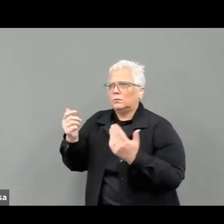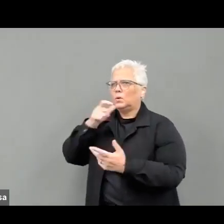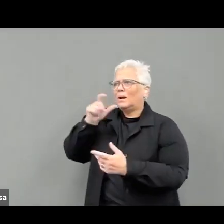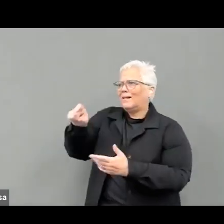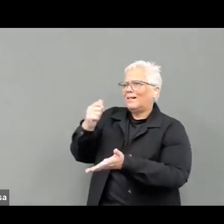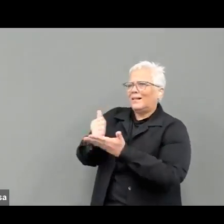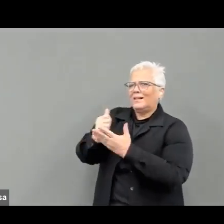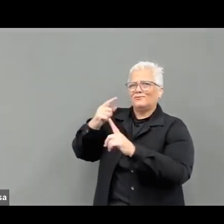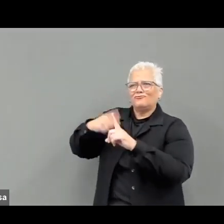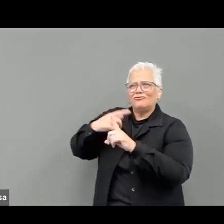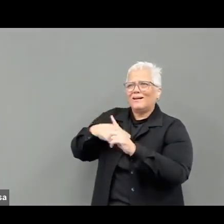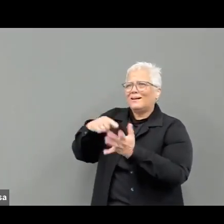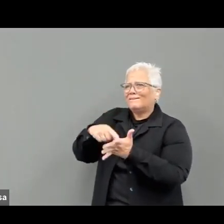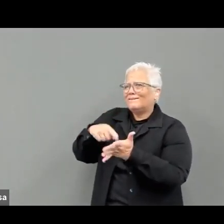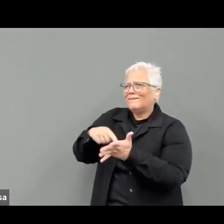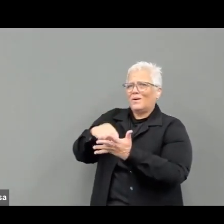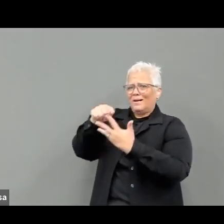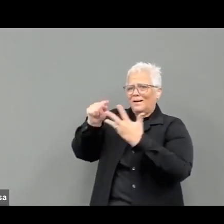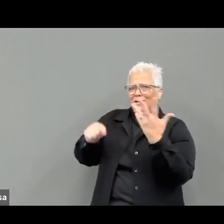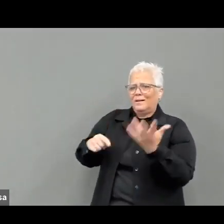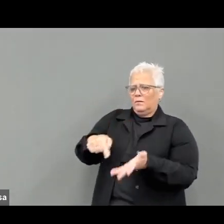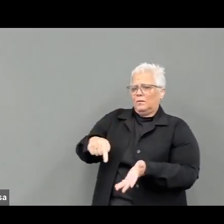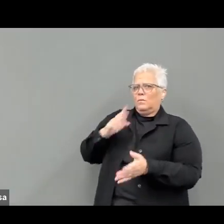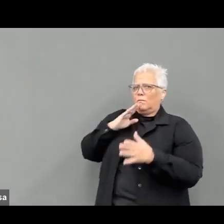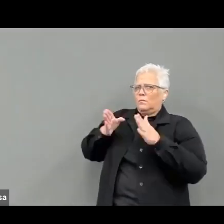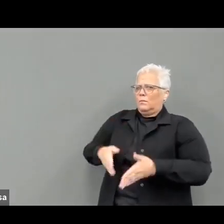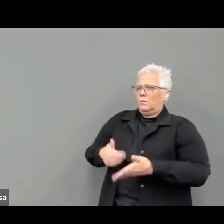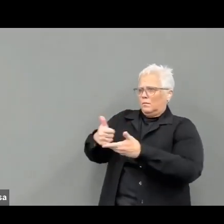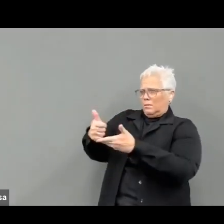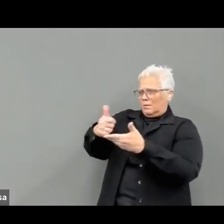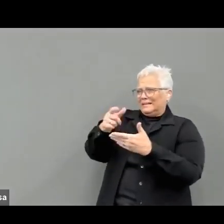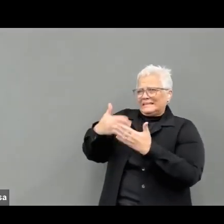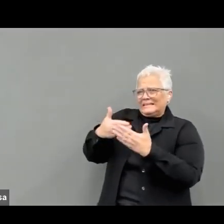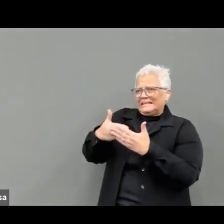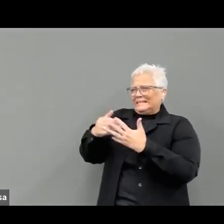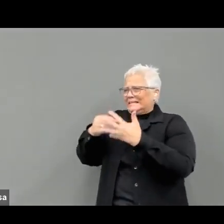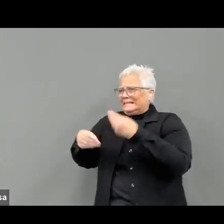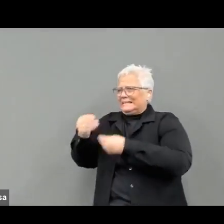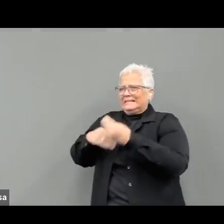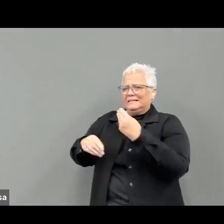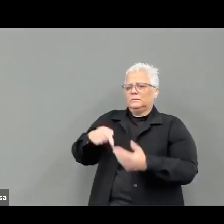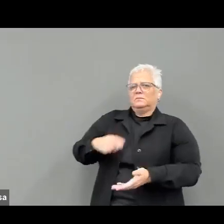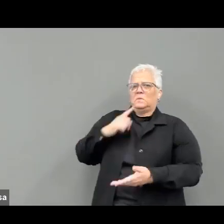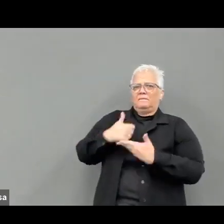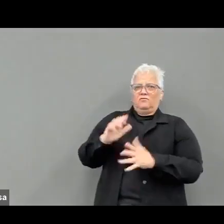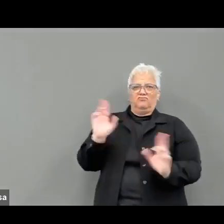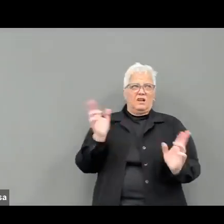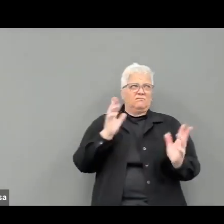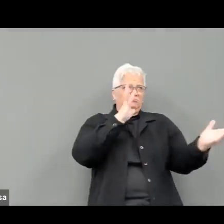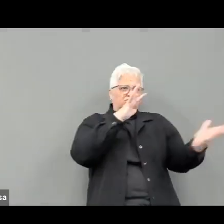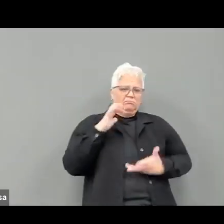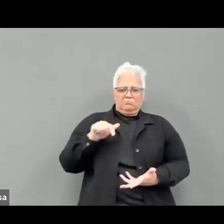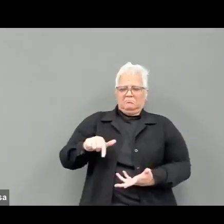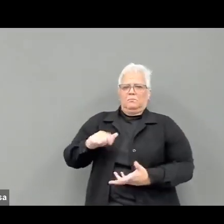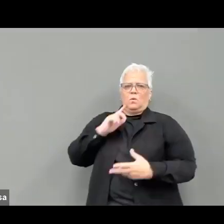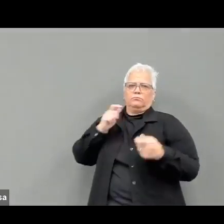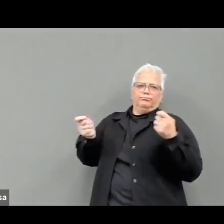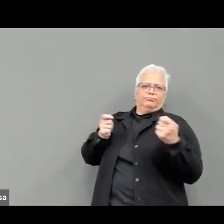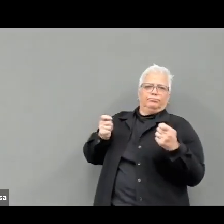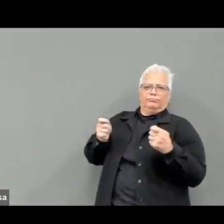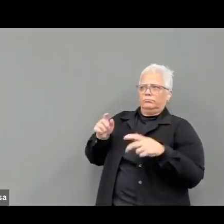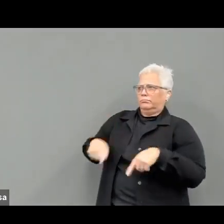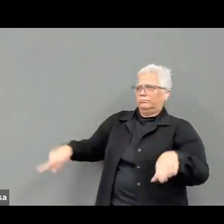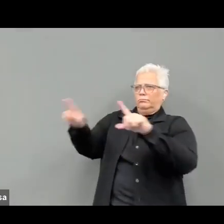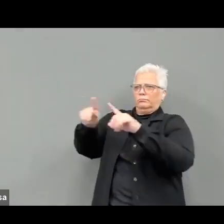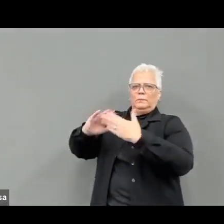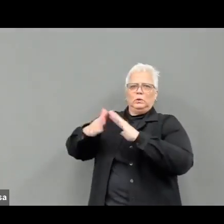a video for our Tulsa Thanks You project. The last day for submissions is Friday. Anybody